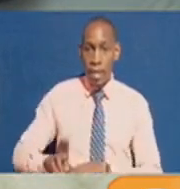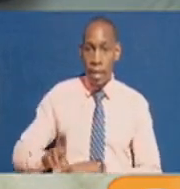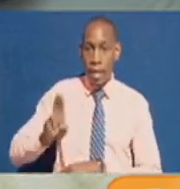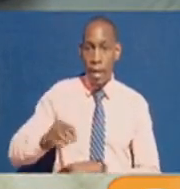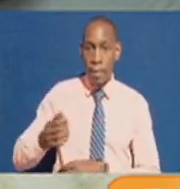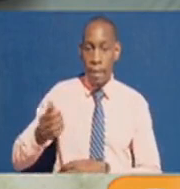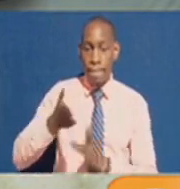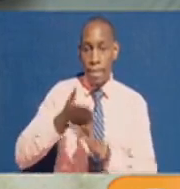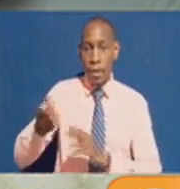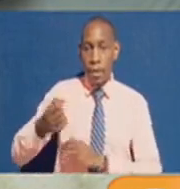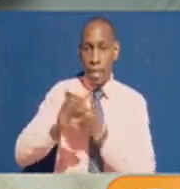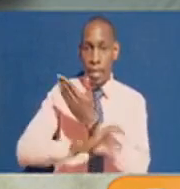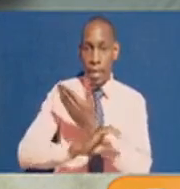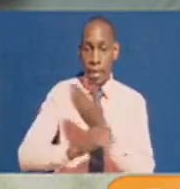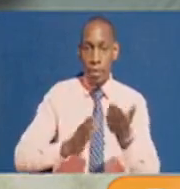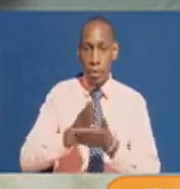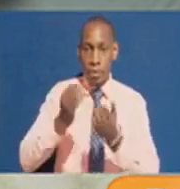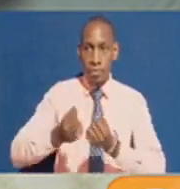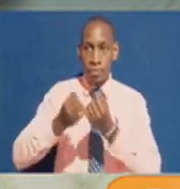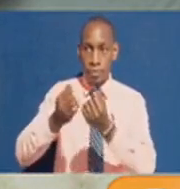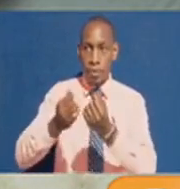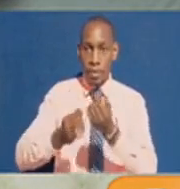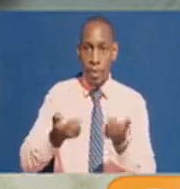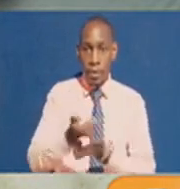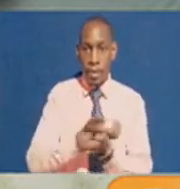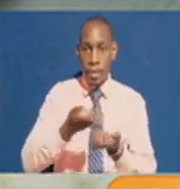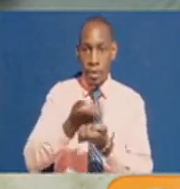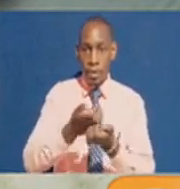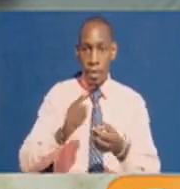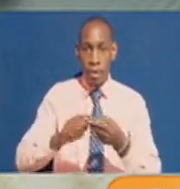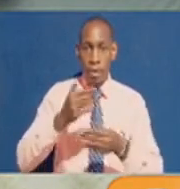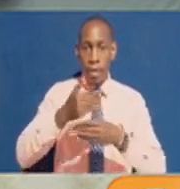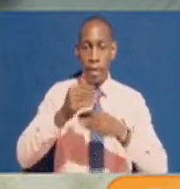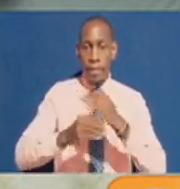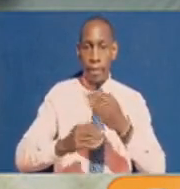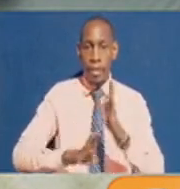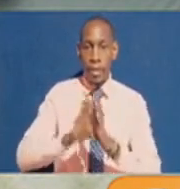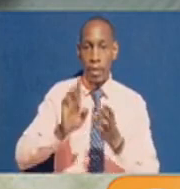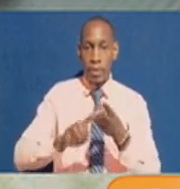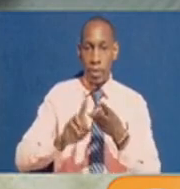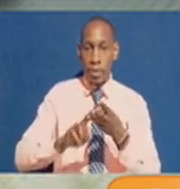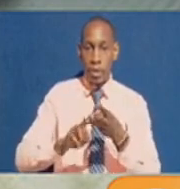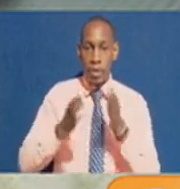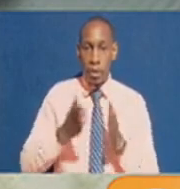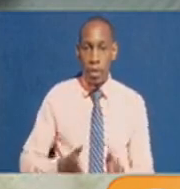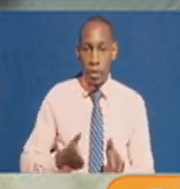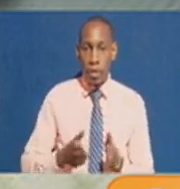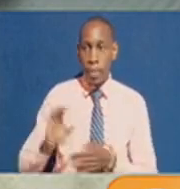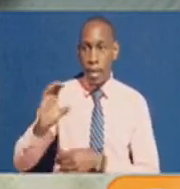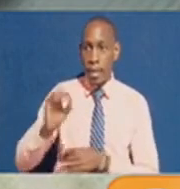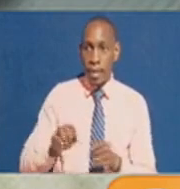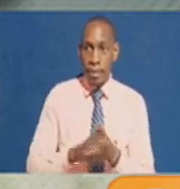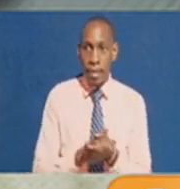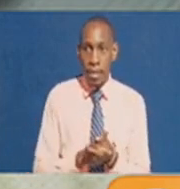middle income country thanks to the resilience of the economy, infrastructure development and high human capital that